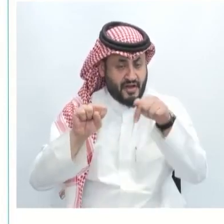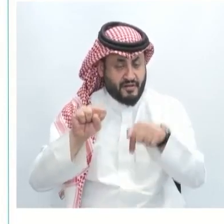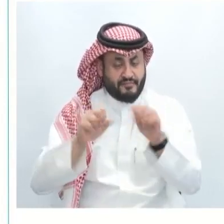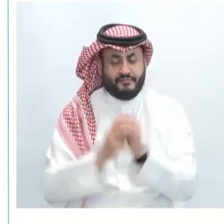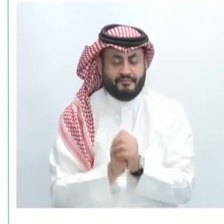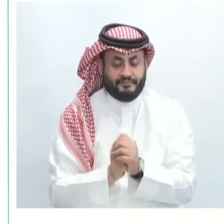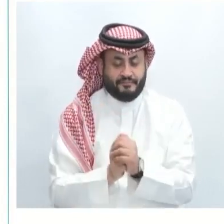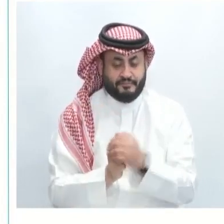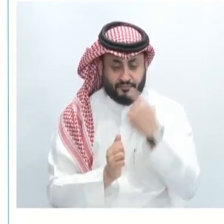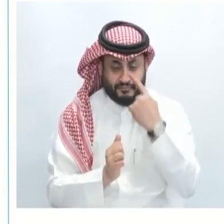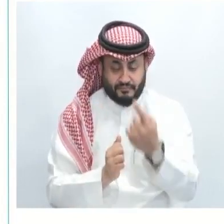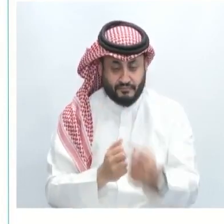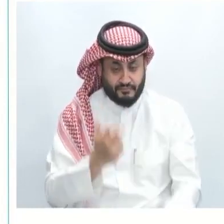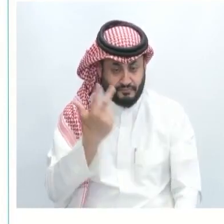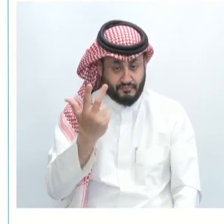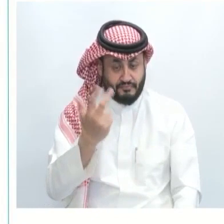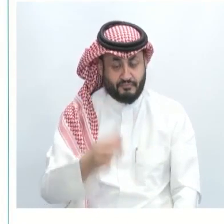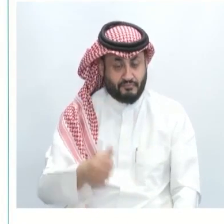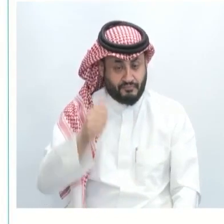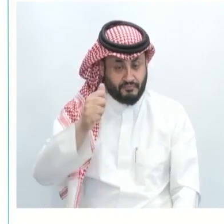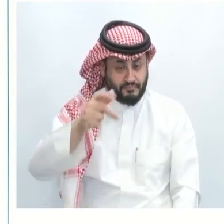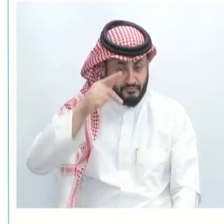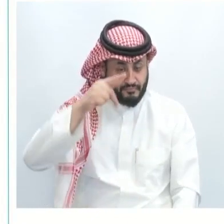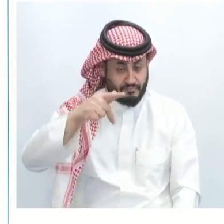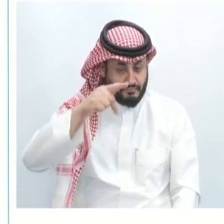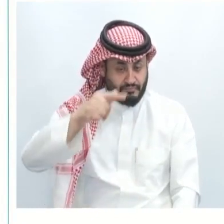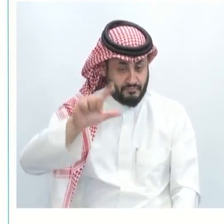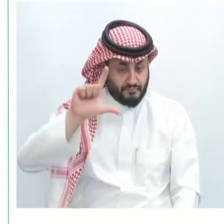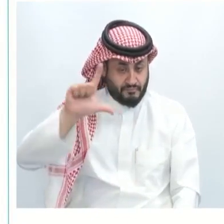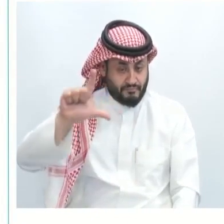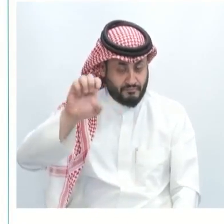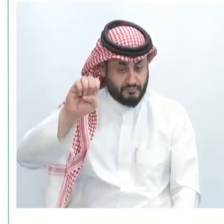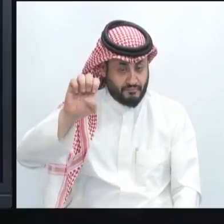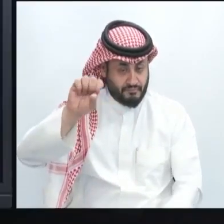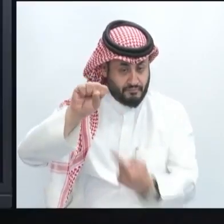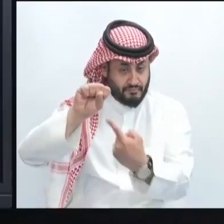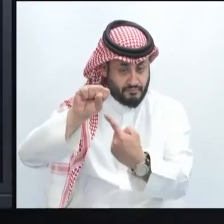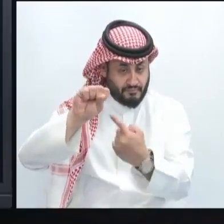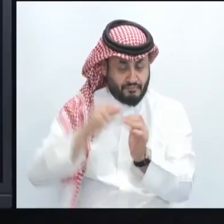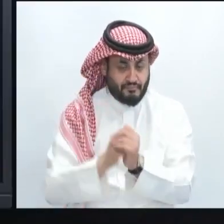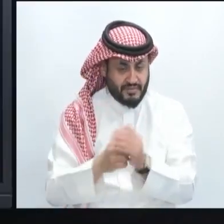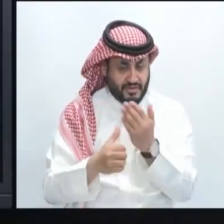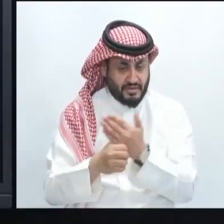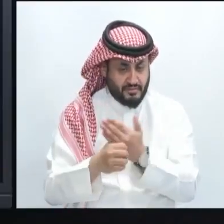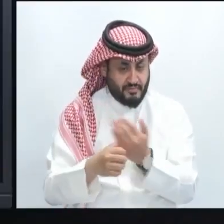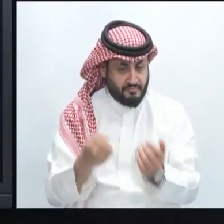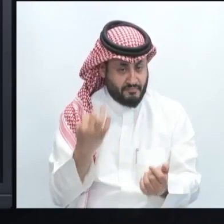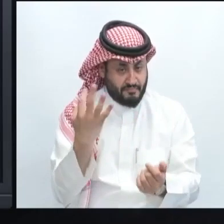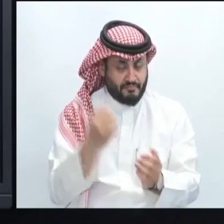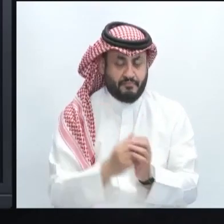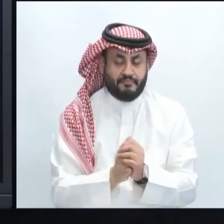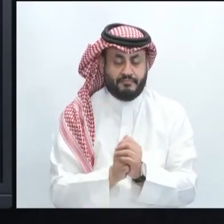are three apples. Apples. Very good. Here we